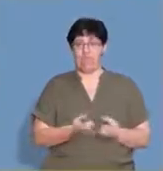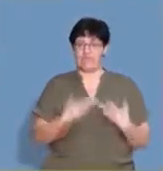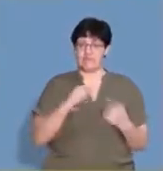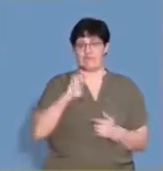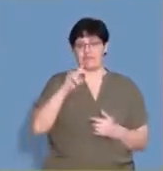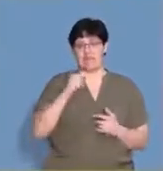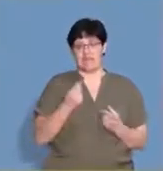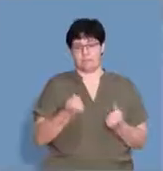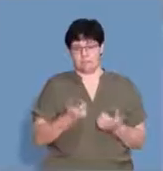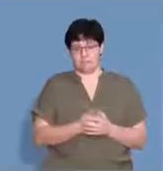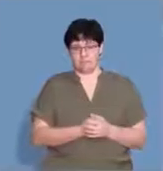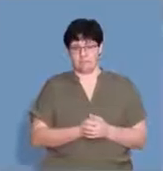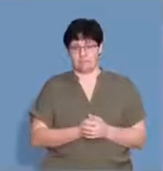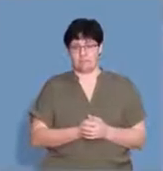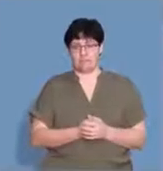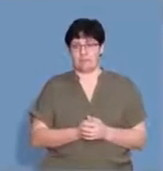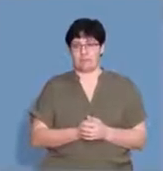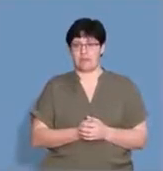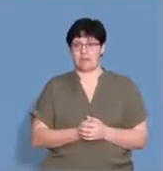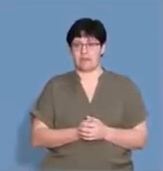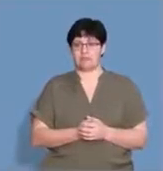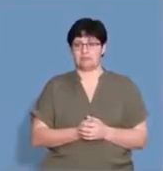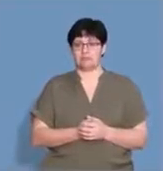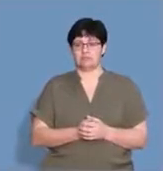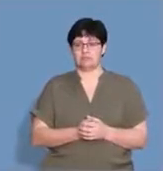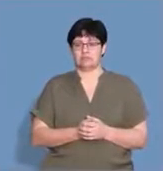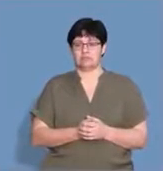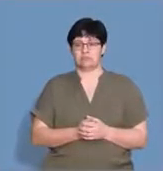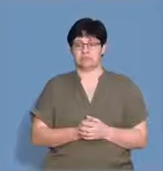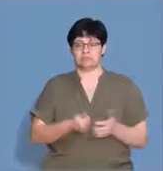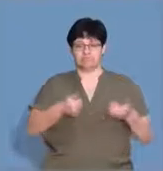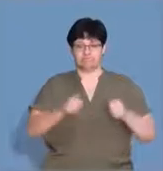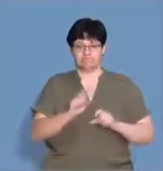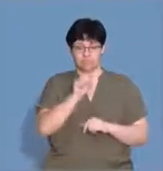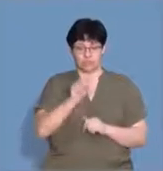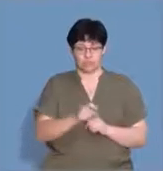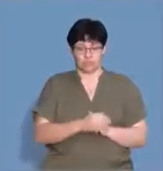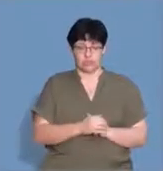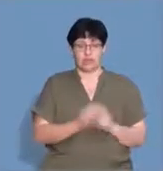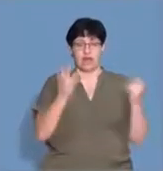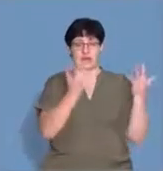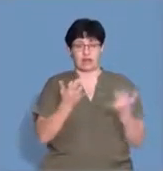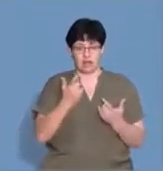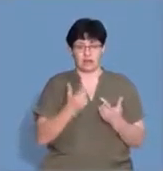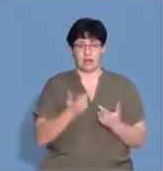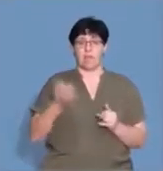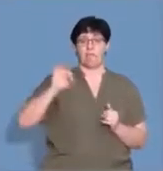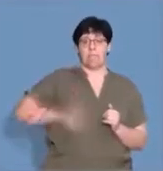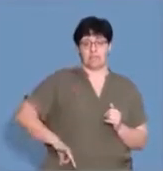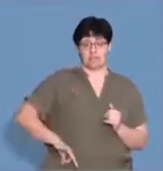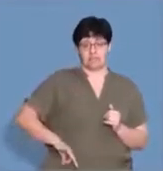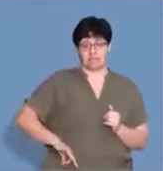VAT amount. Okay, moving on to our next question. Calculate the